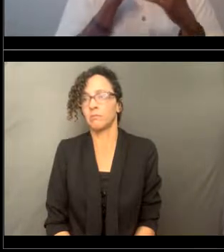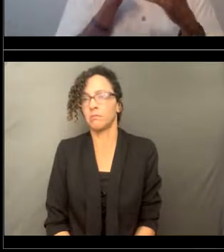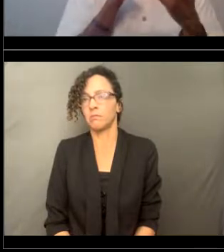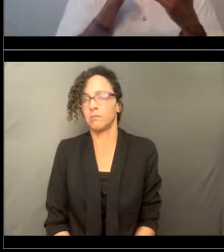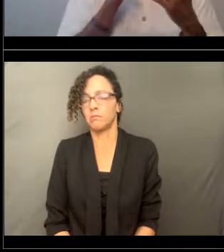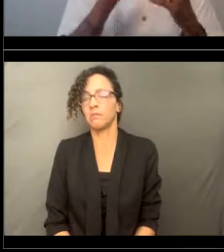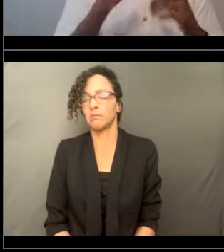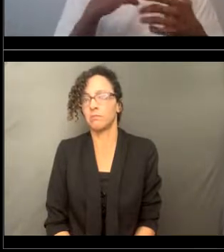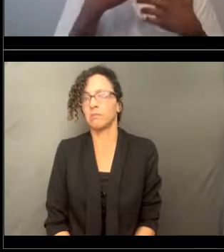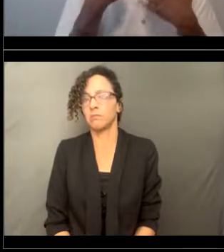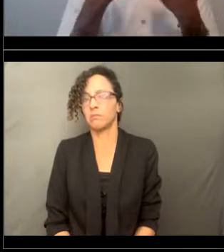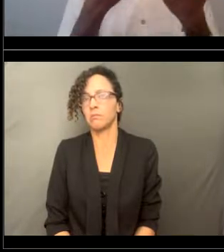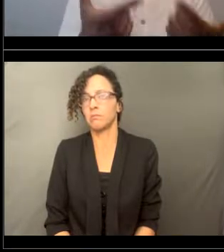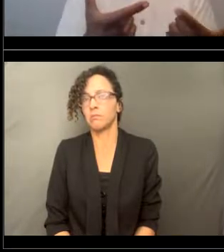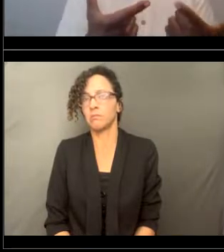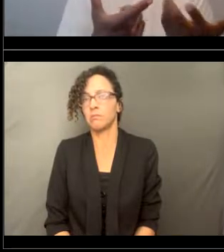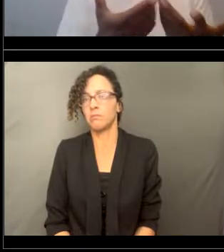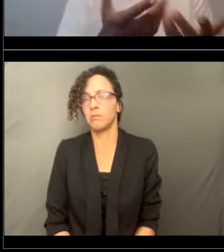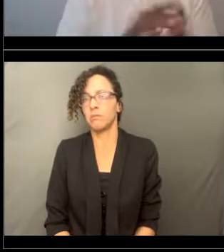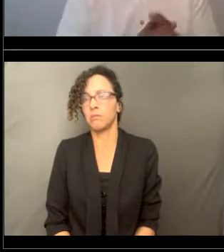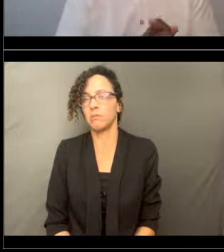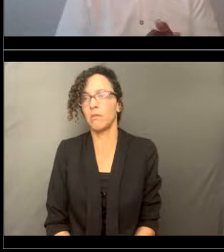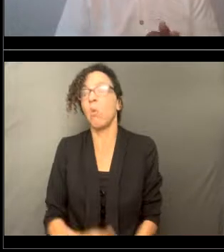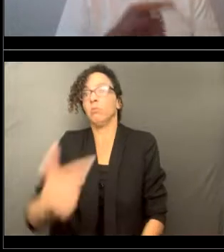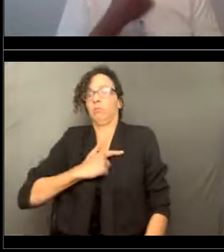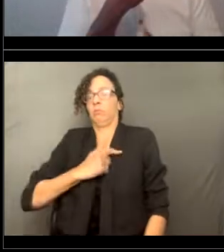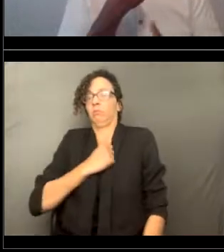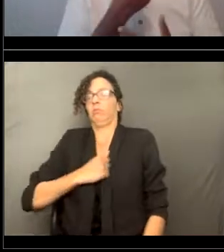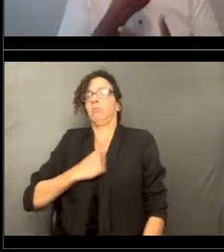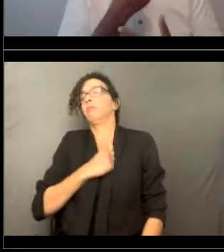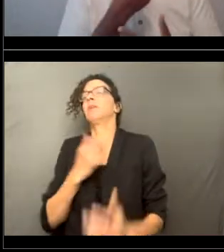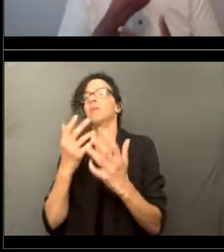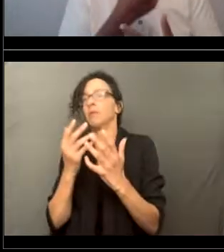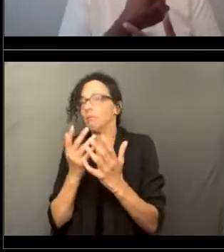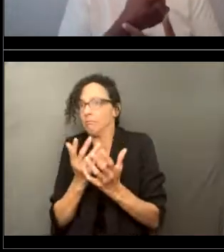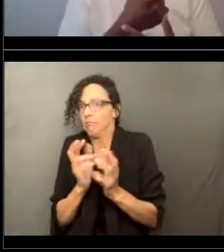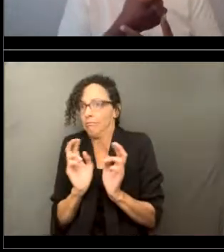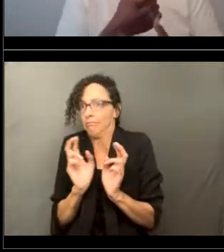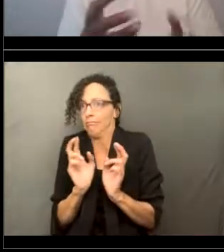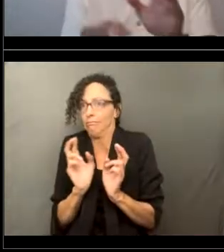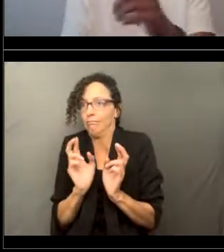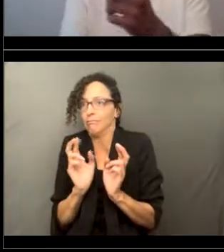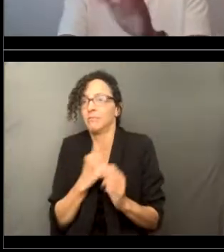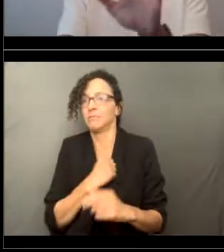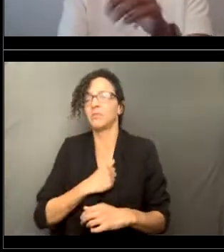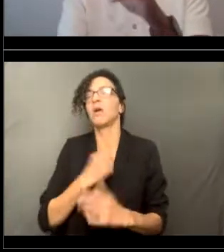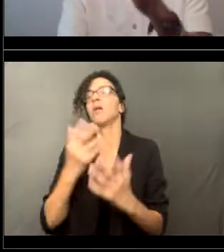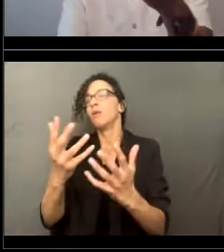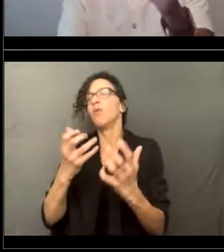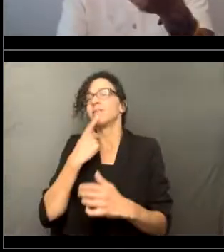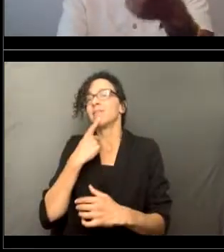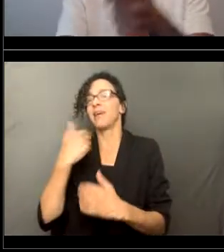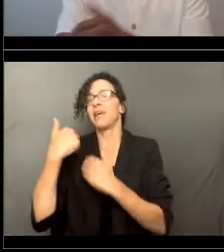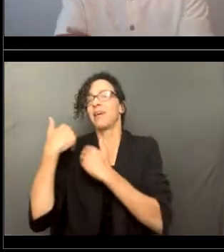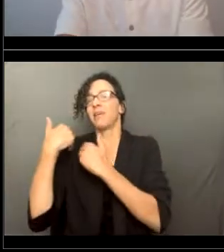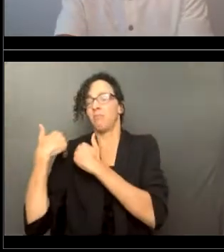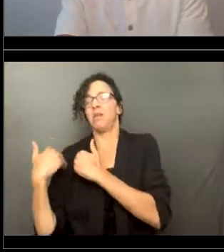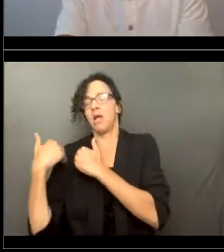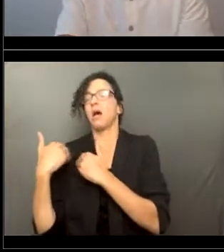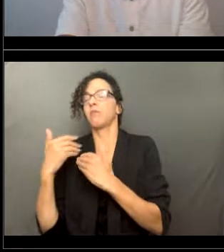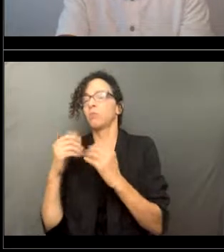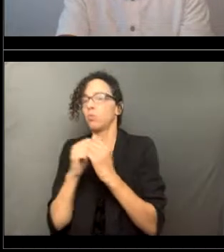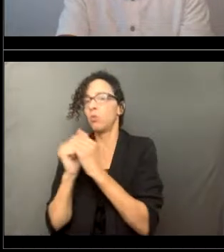survival. And I just want to say on behalf of parents and mothers, please help us to